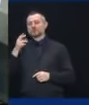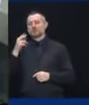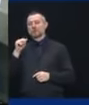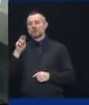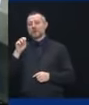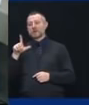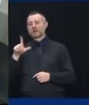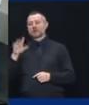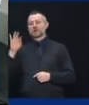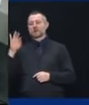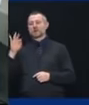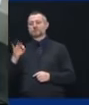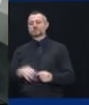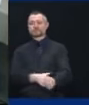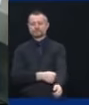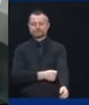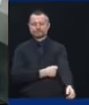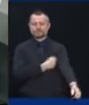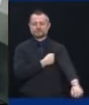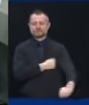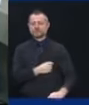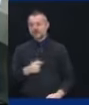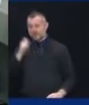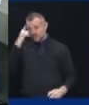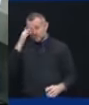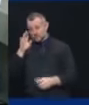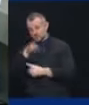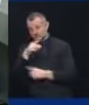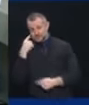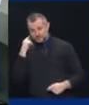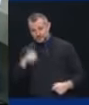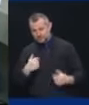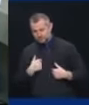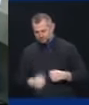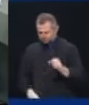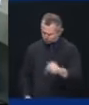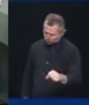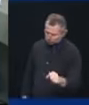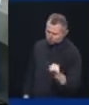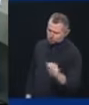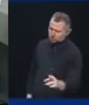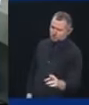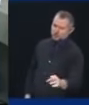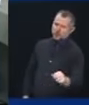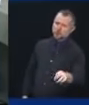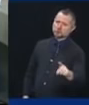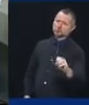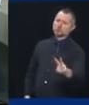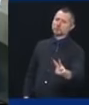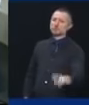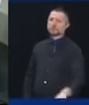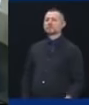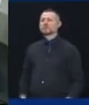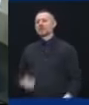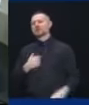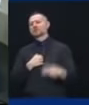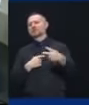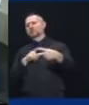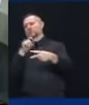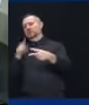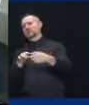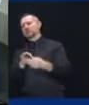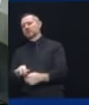microphone. Governor, good afternoon. Can you hear me? Yes, sir, Andrew. Two questions, pandemic related. 30 states or